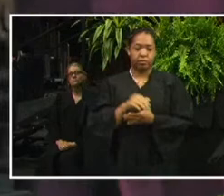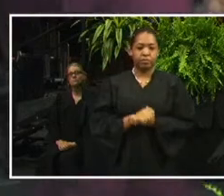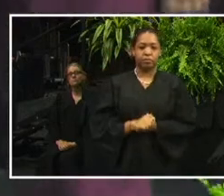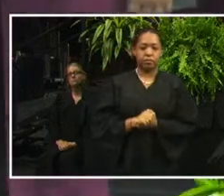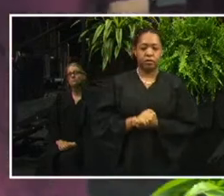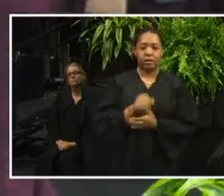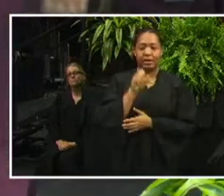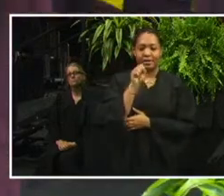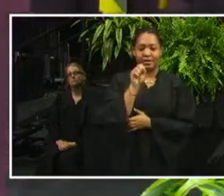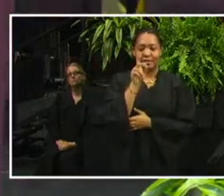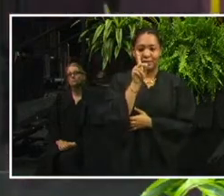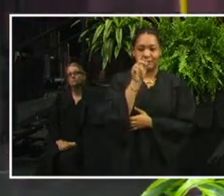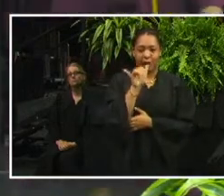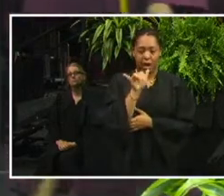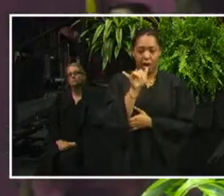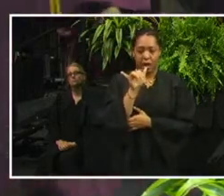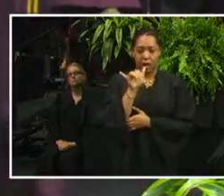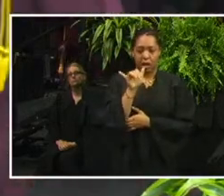Sky Sapphire Blue.